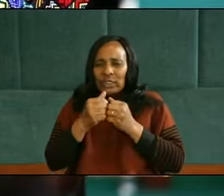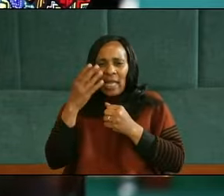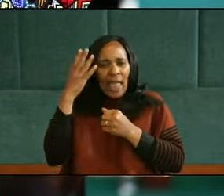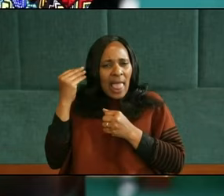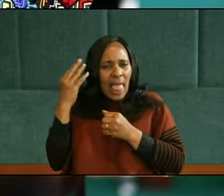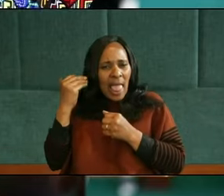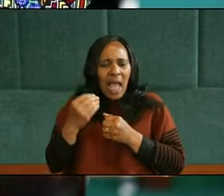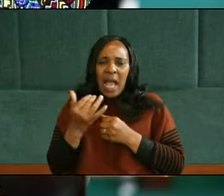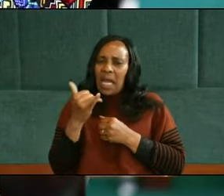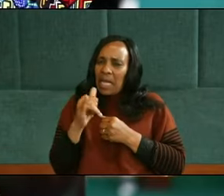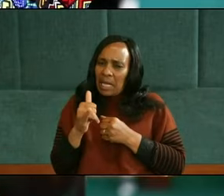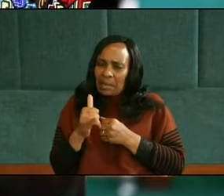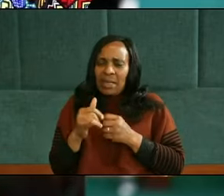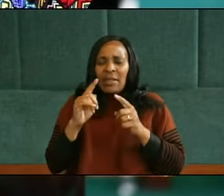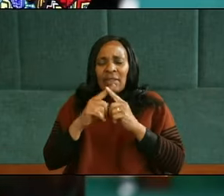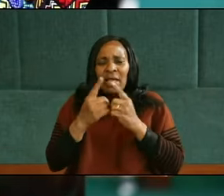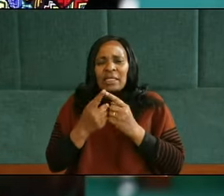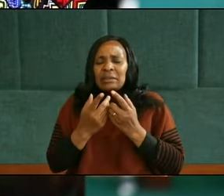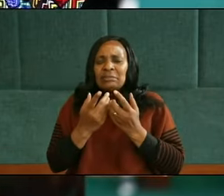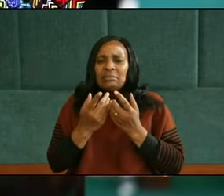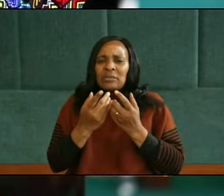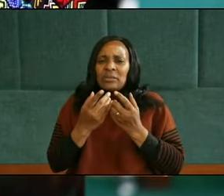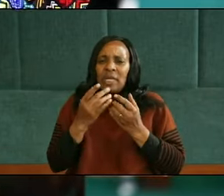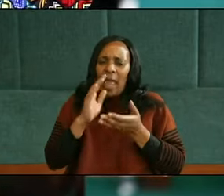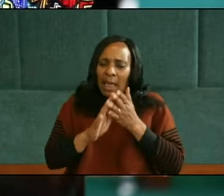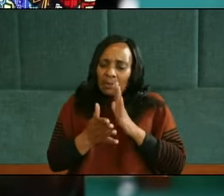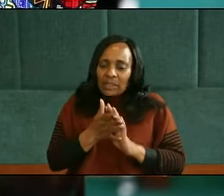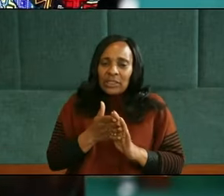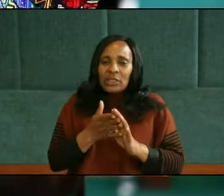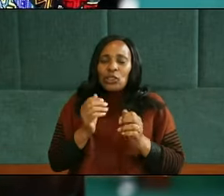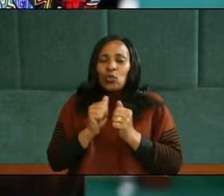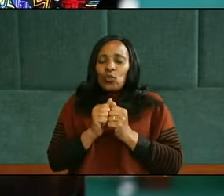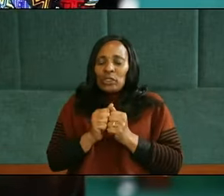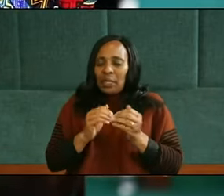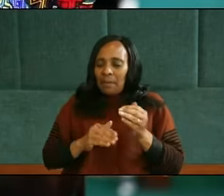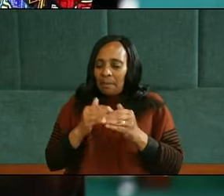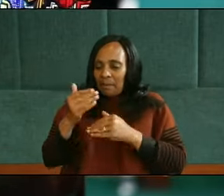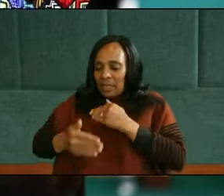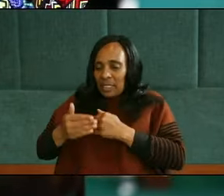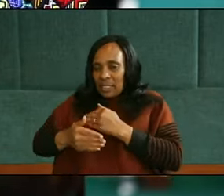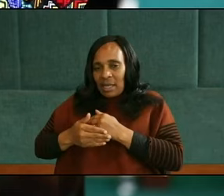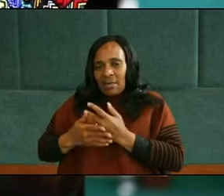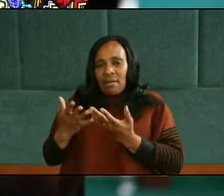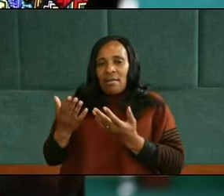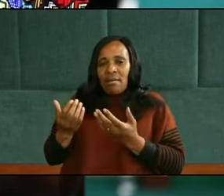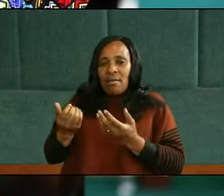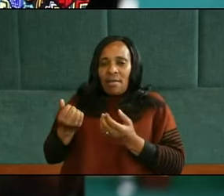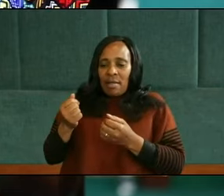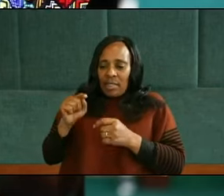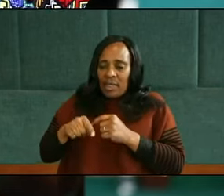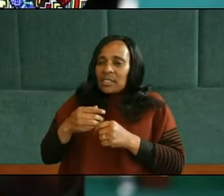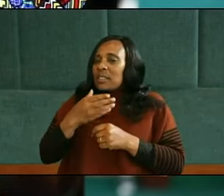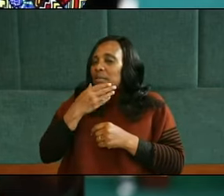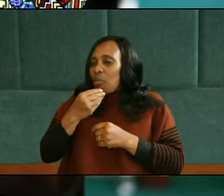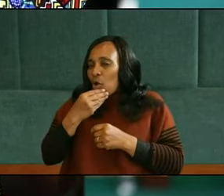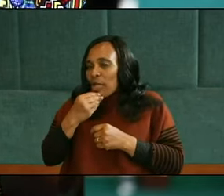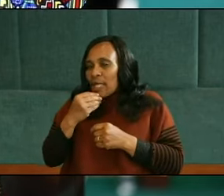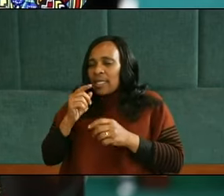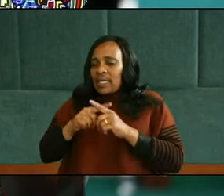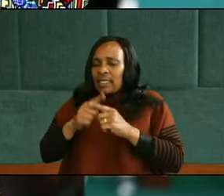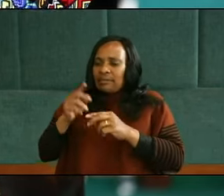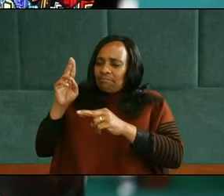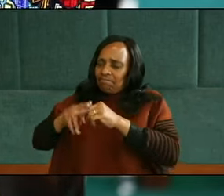boarded the bus. Only one bus seat was empty, and it was right beside Achia. The man sat down beside